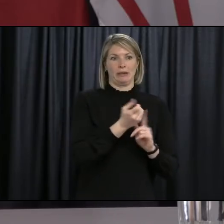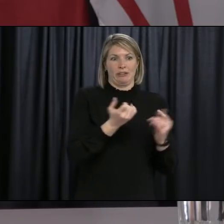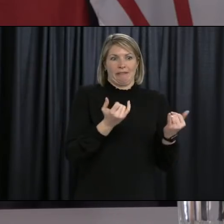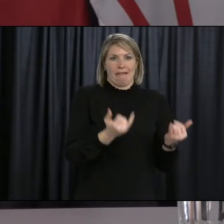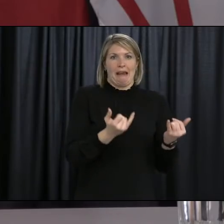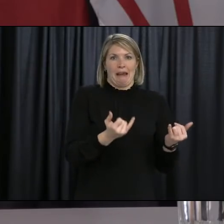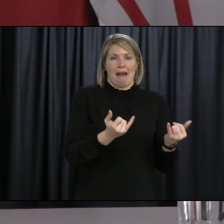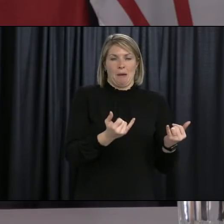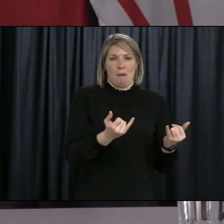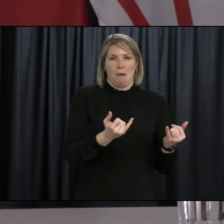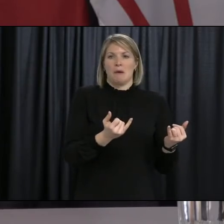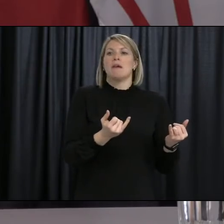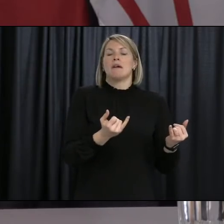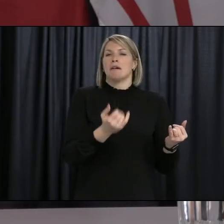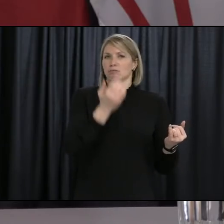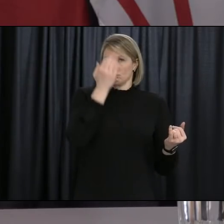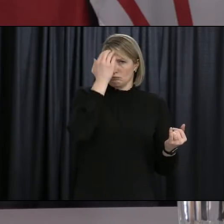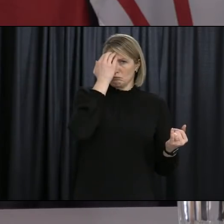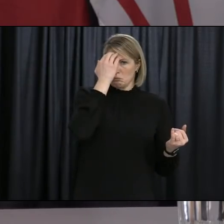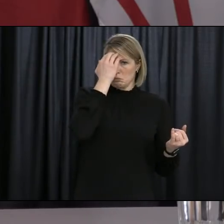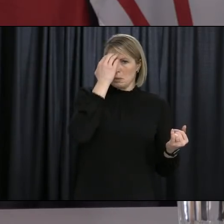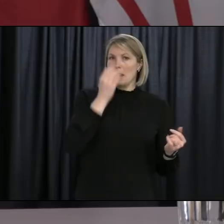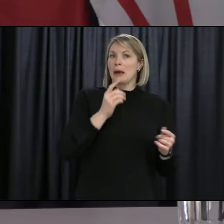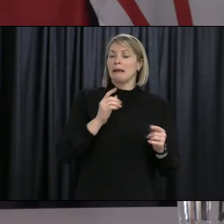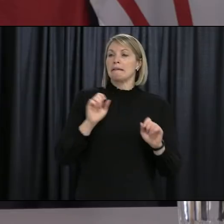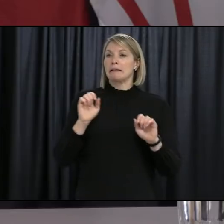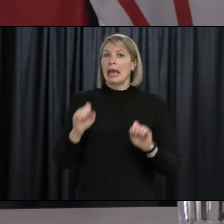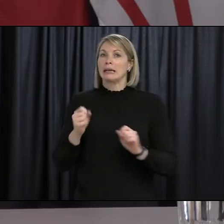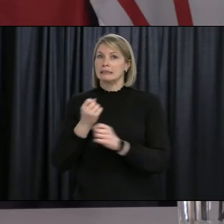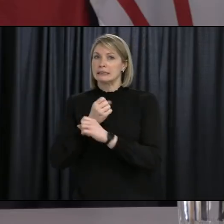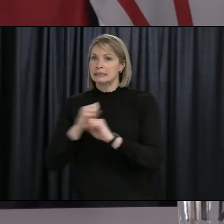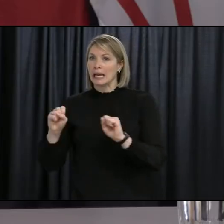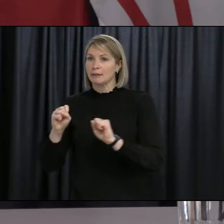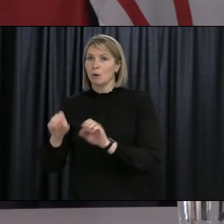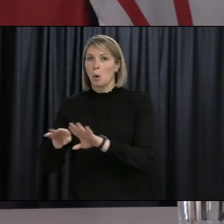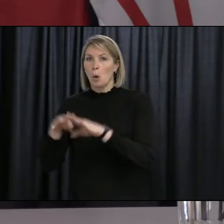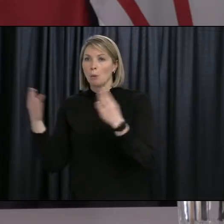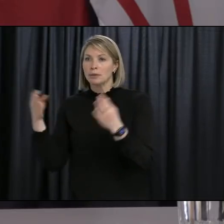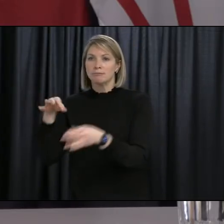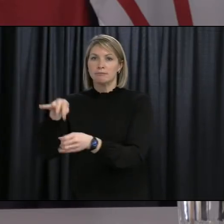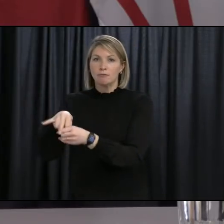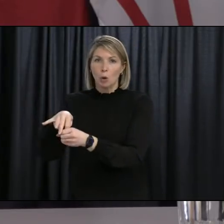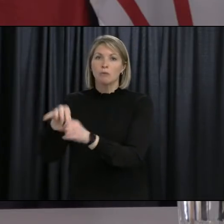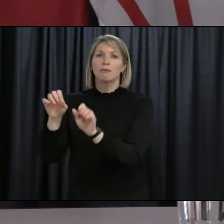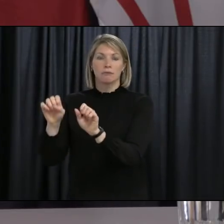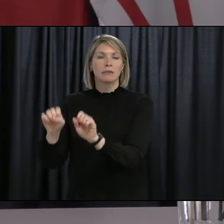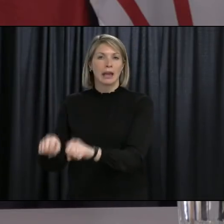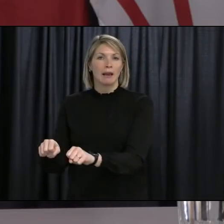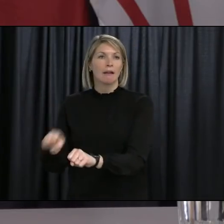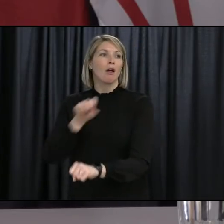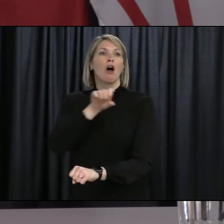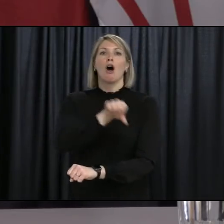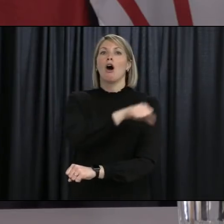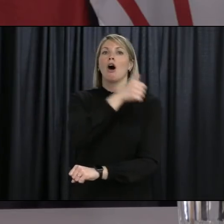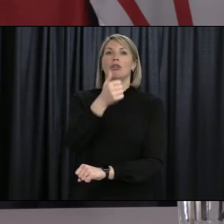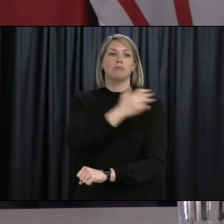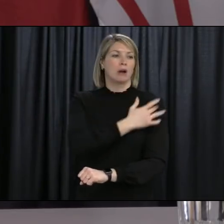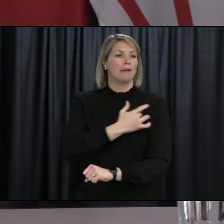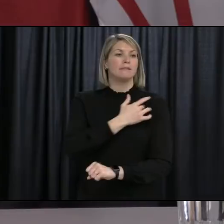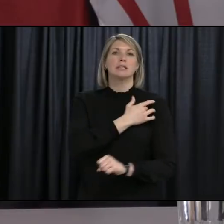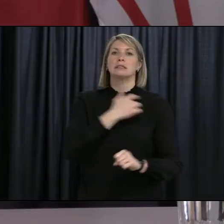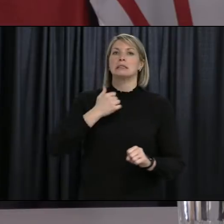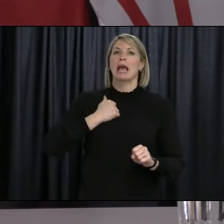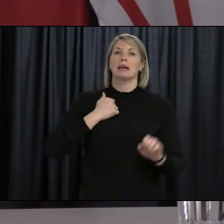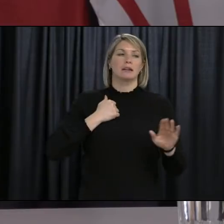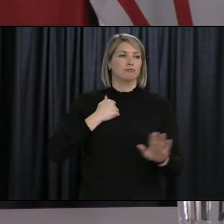that we cannot run a safe and effective election. We've seen safe and effective elections in other jurisdictions around the country and in